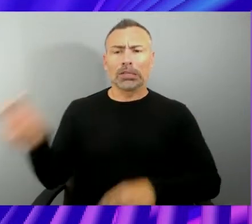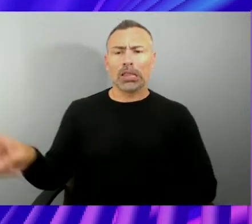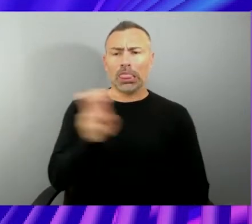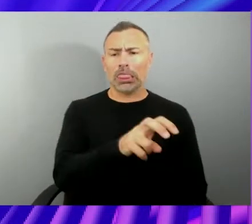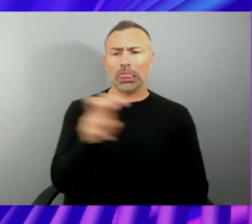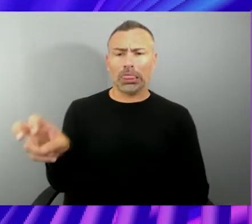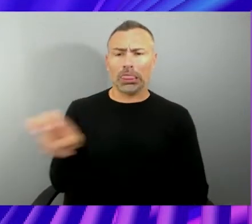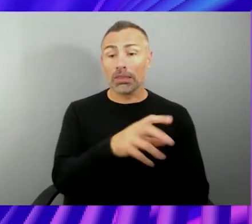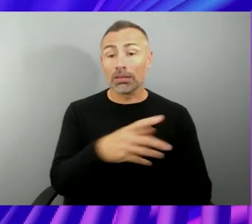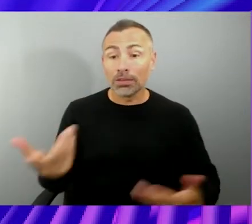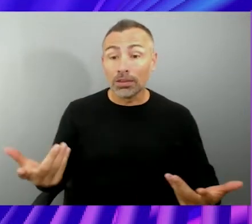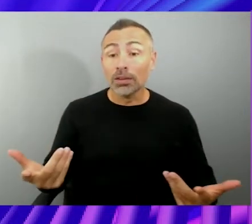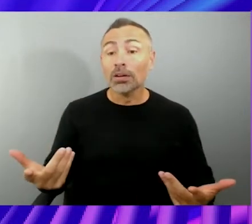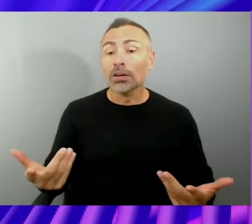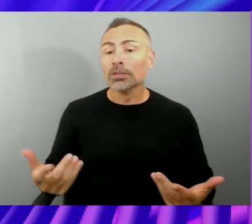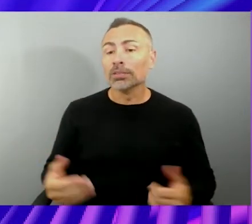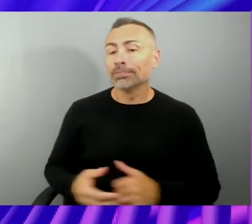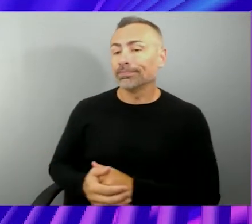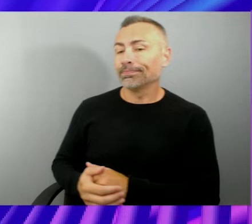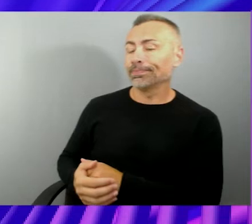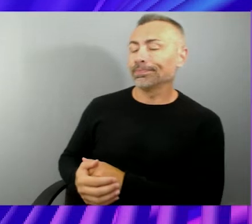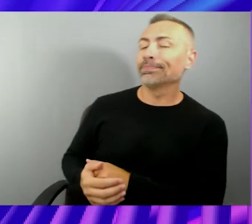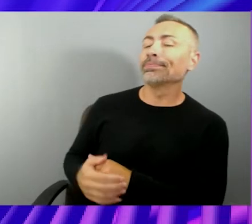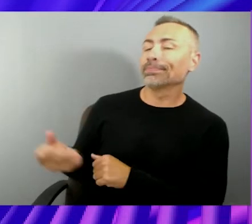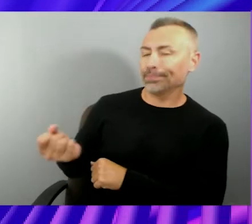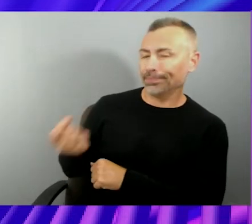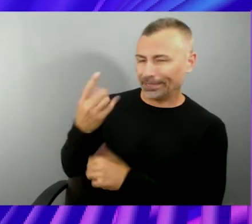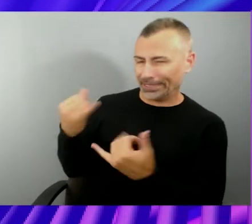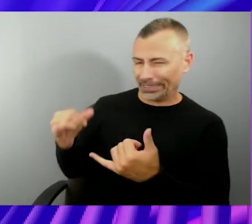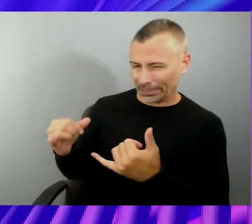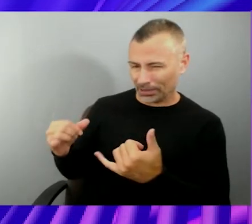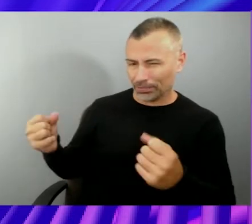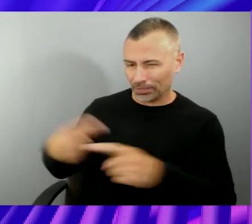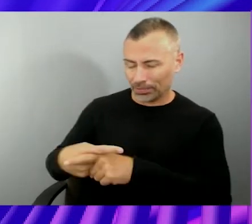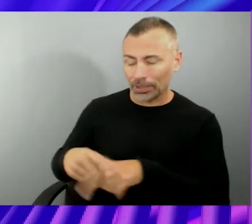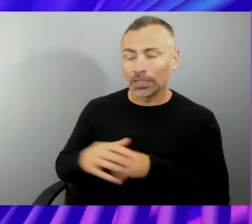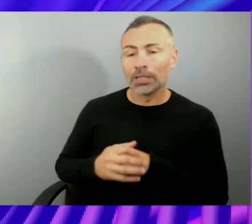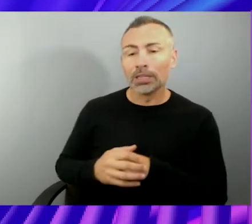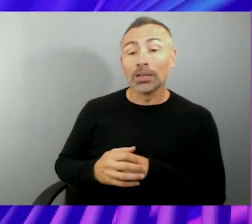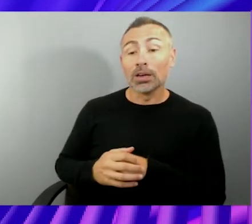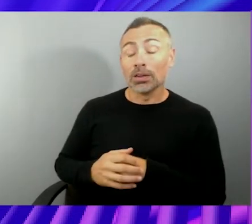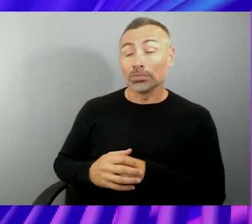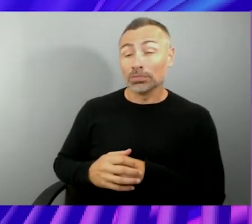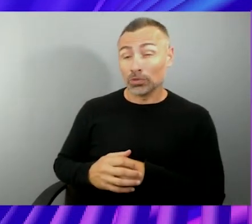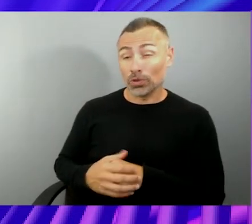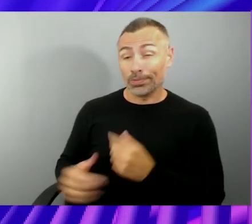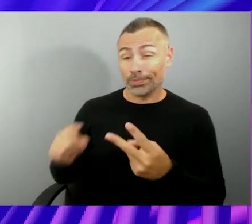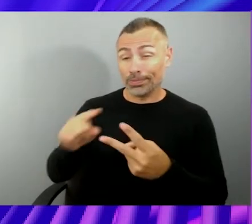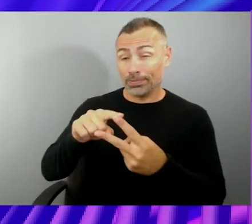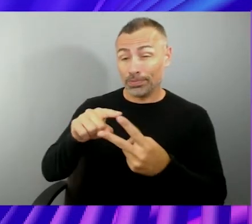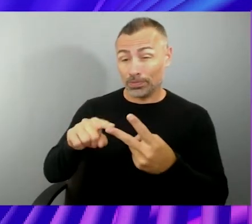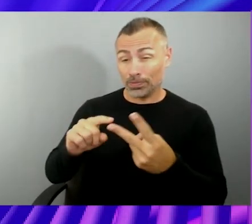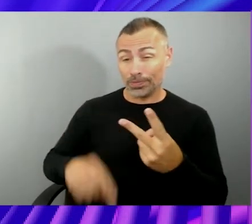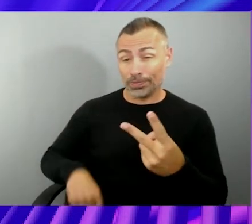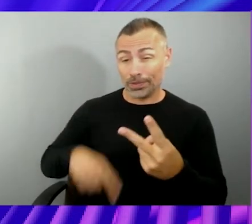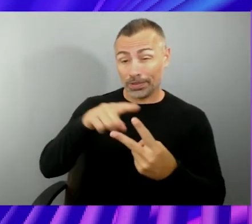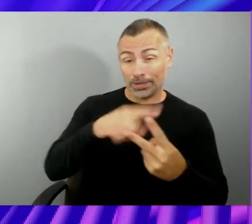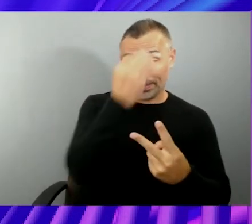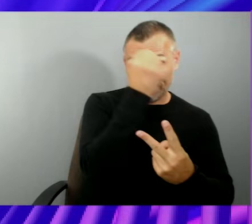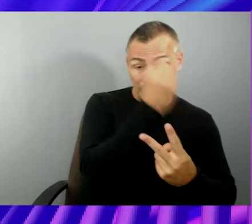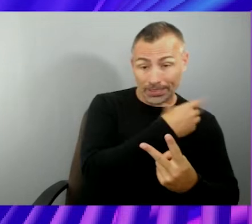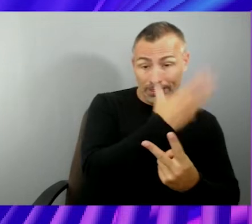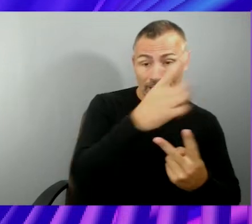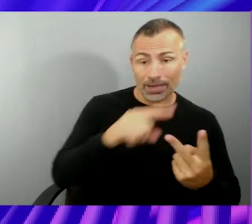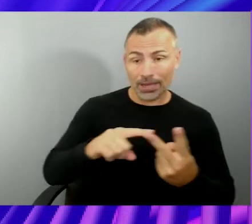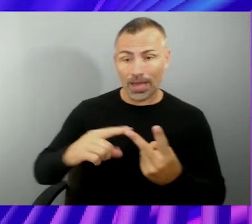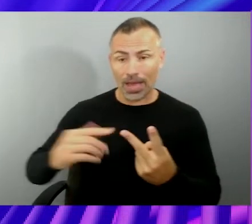data and knowledge are two different things, right? So when we start looking at data, when are we going to get to the point of where